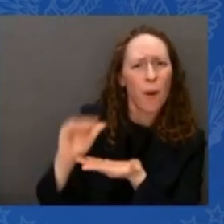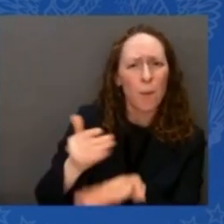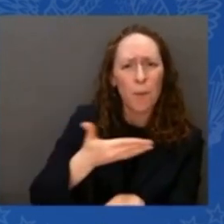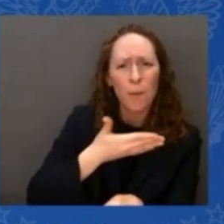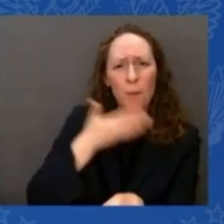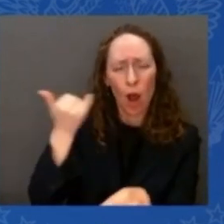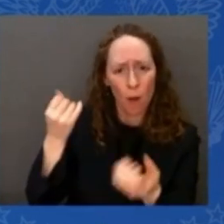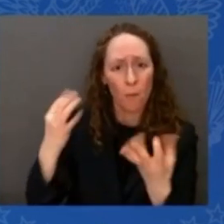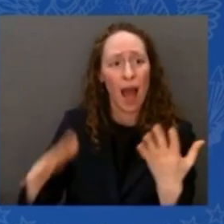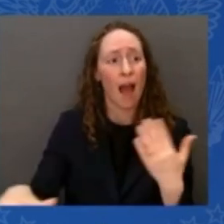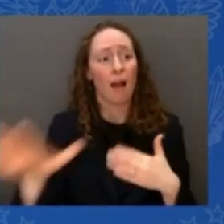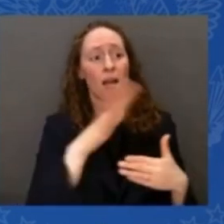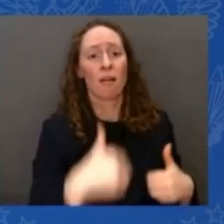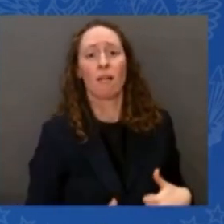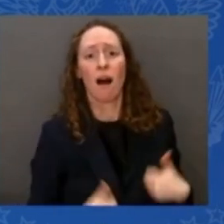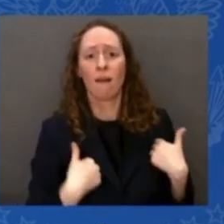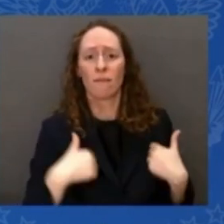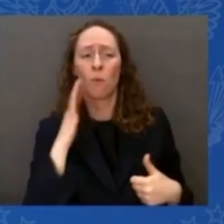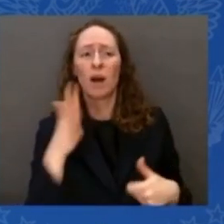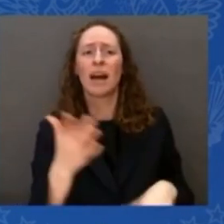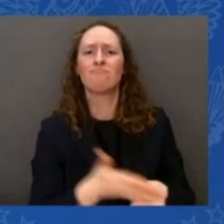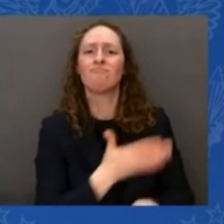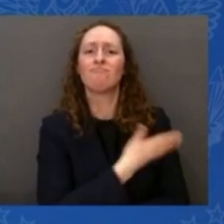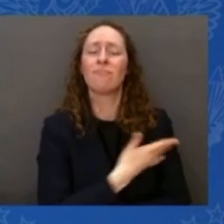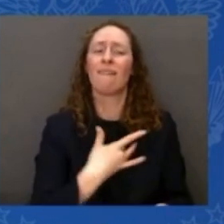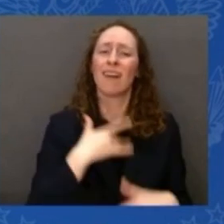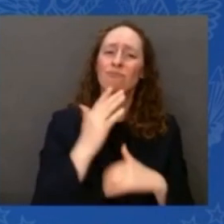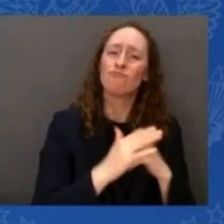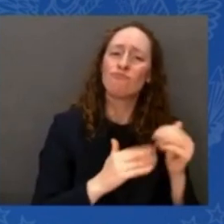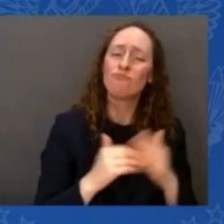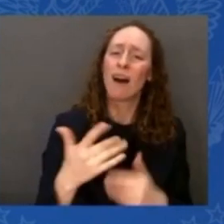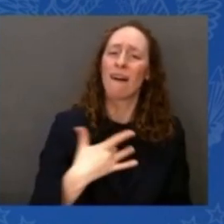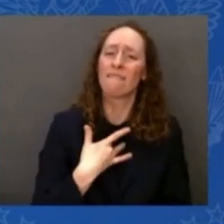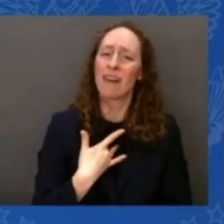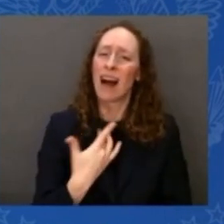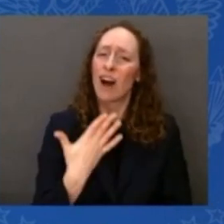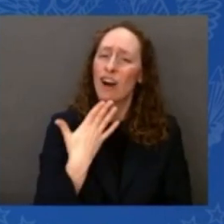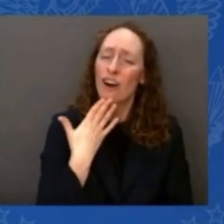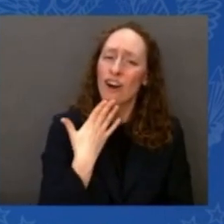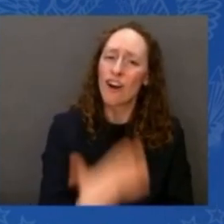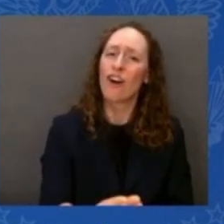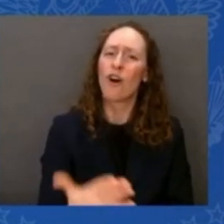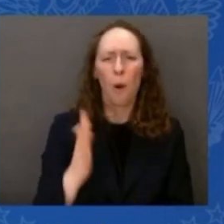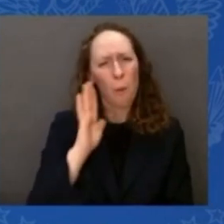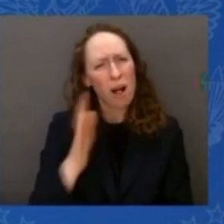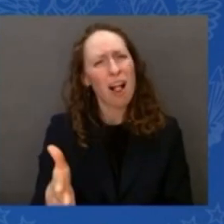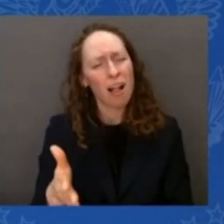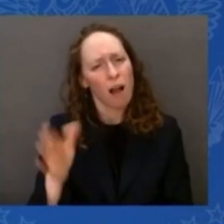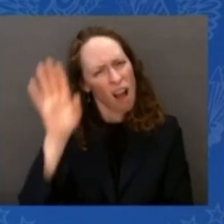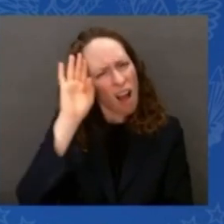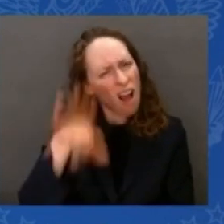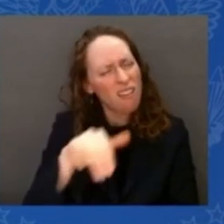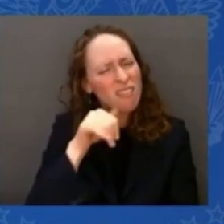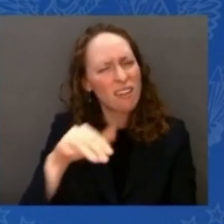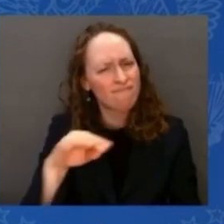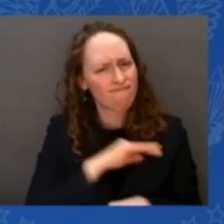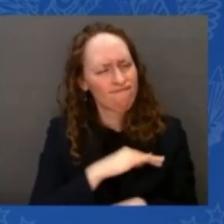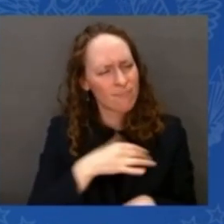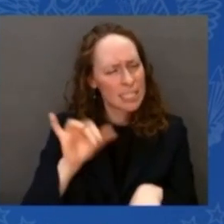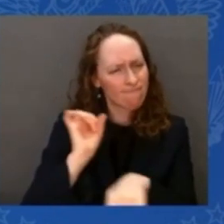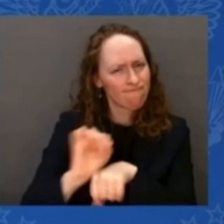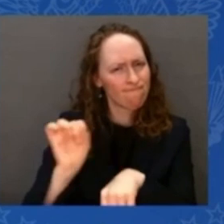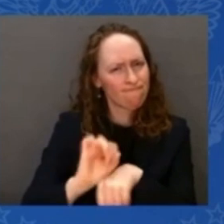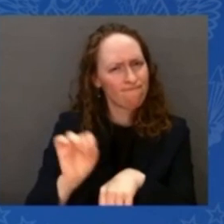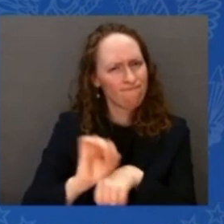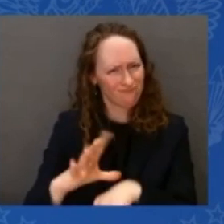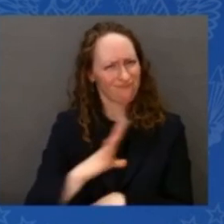families. We got more work to do, but we've made a lot of progress. I was in the northern part of your state